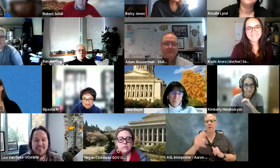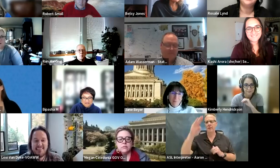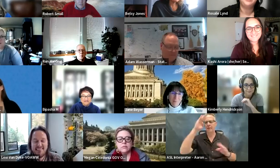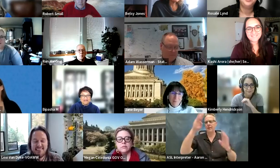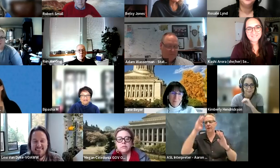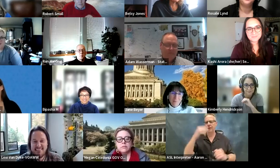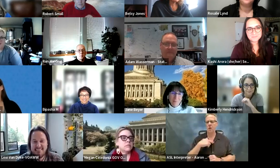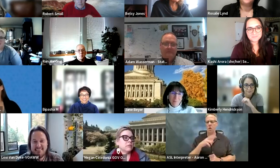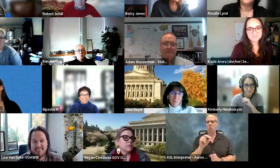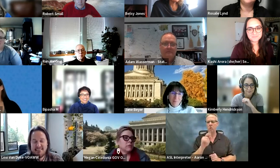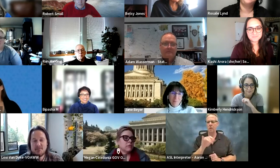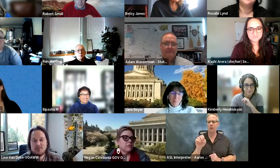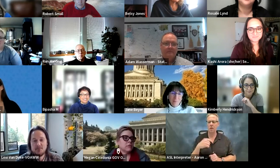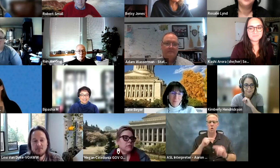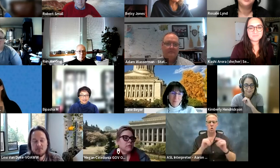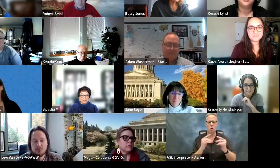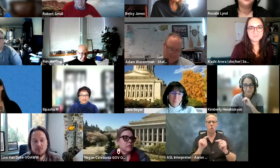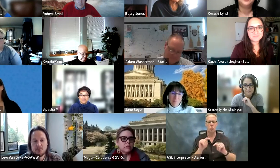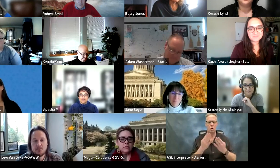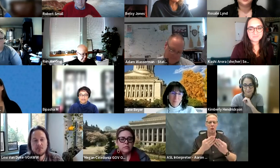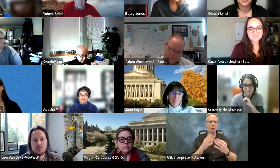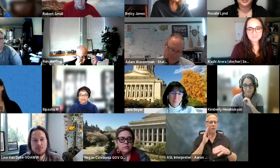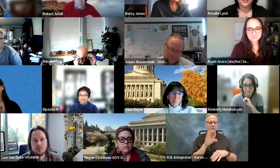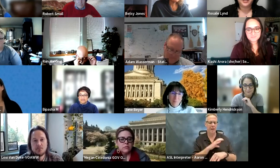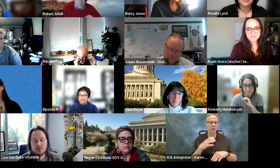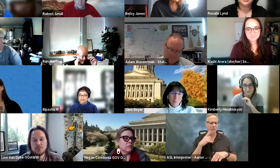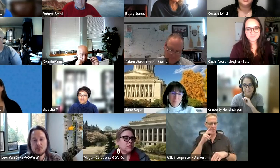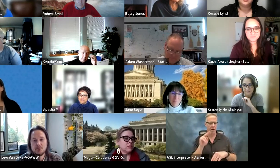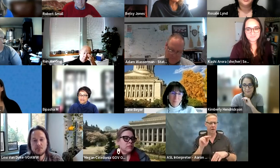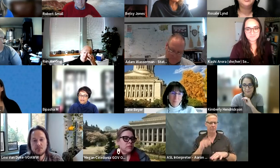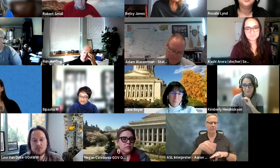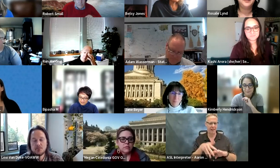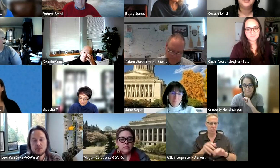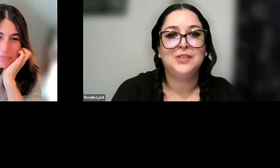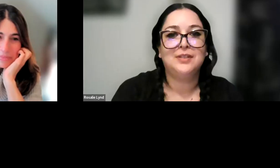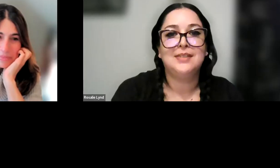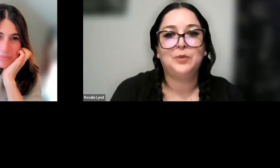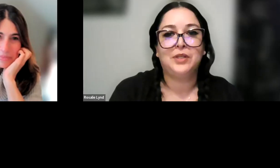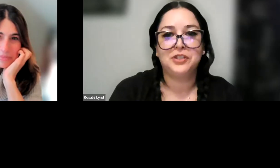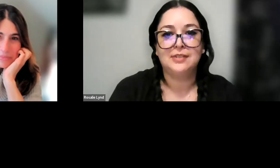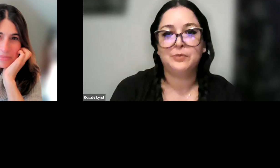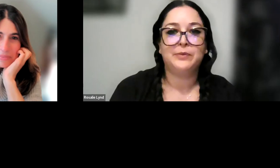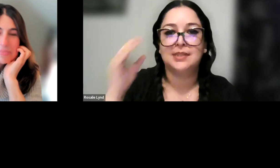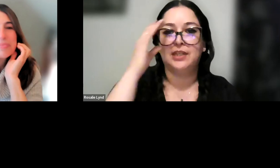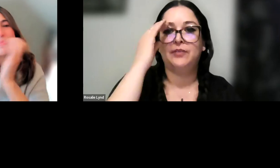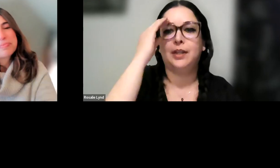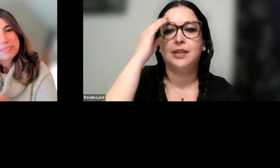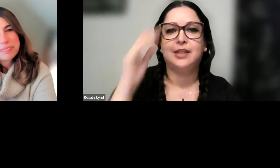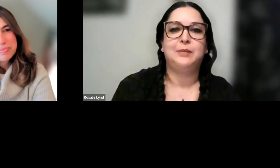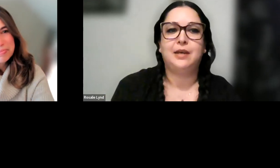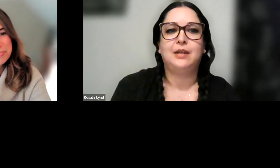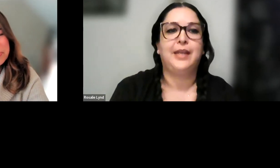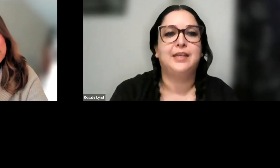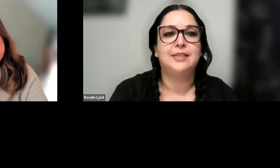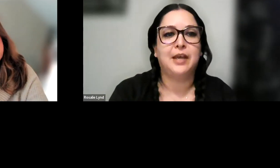I'm Rosalie. I'm a tribal crisis counselor with the Native and Strong team, and I also answered the same questions we received in